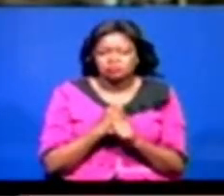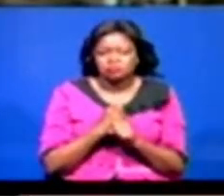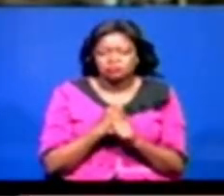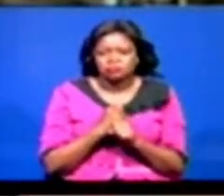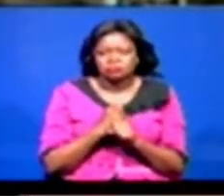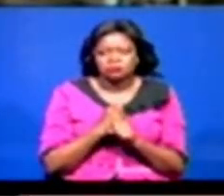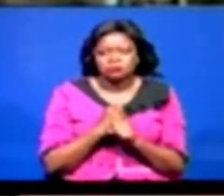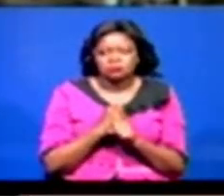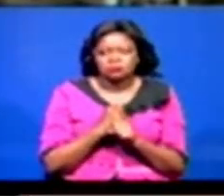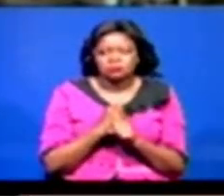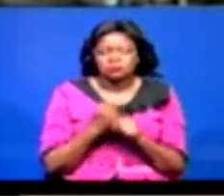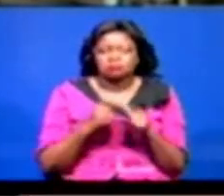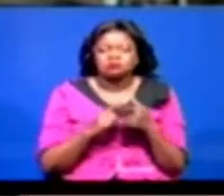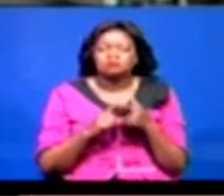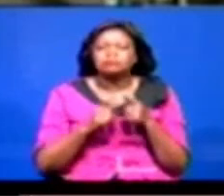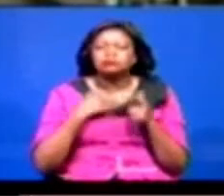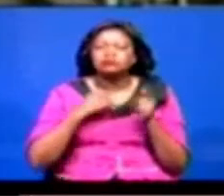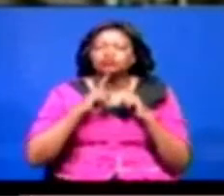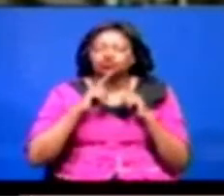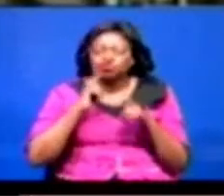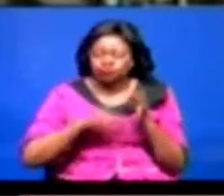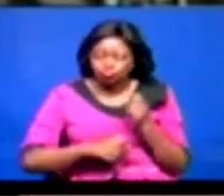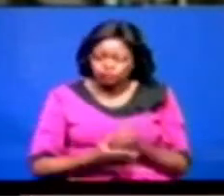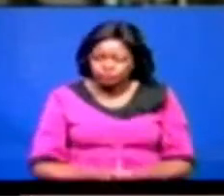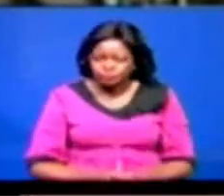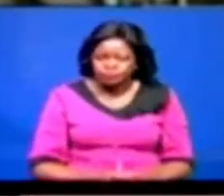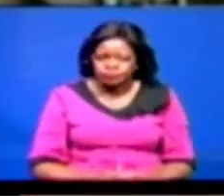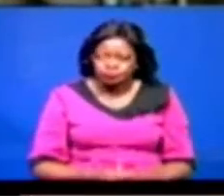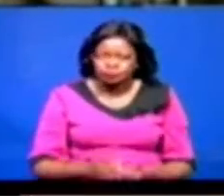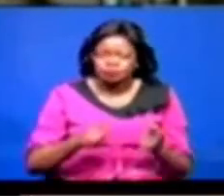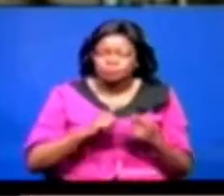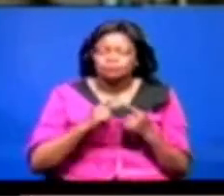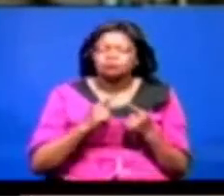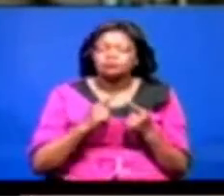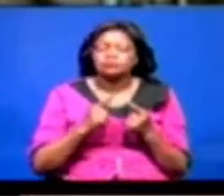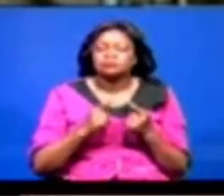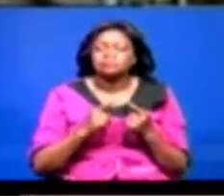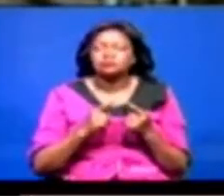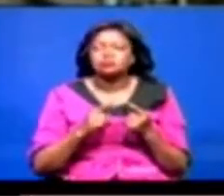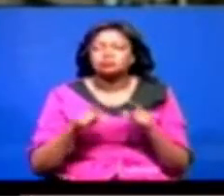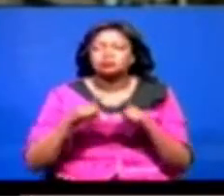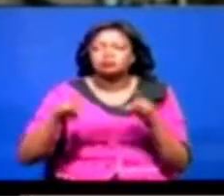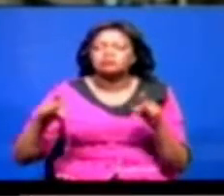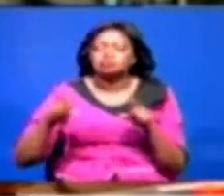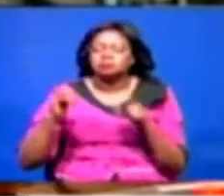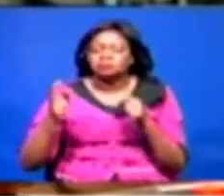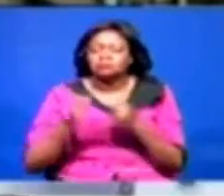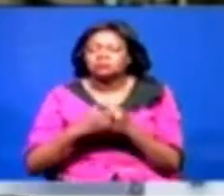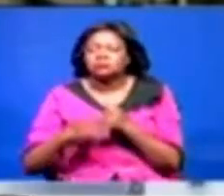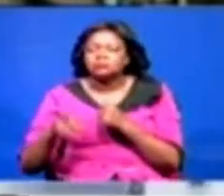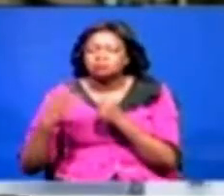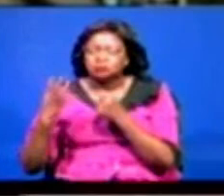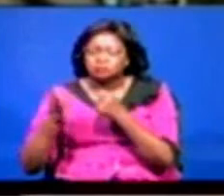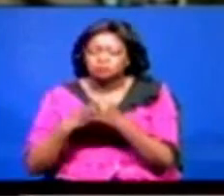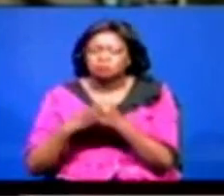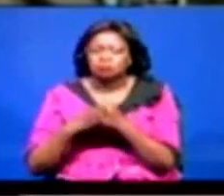I then would want to talk, that is specifically paragraph 39 to 49 of the affidavit of Michael